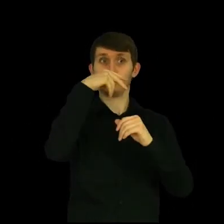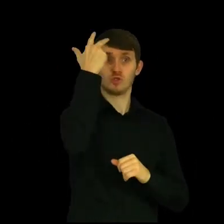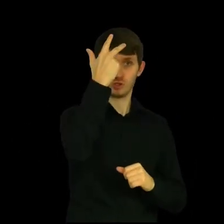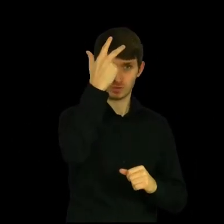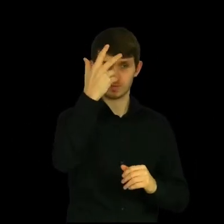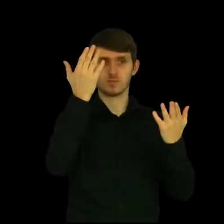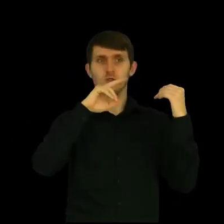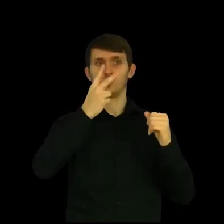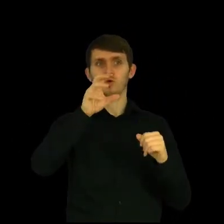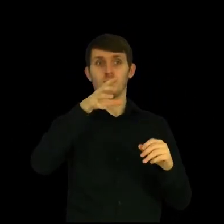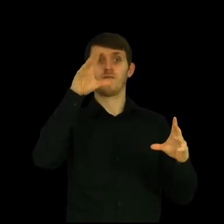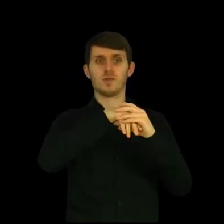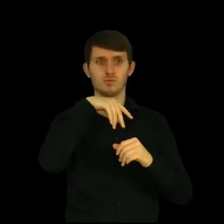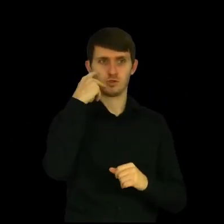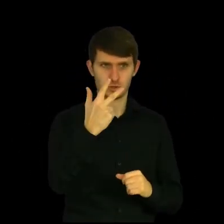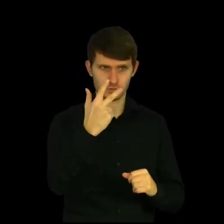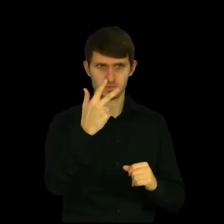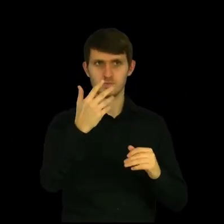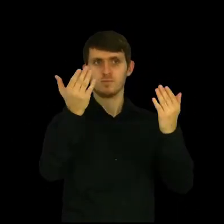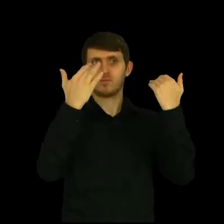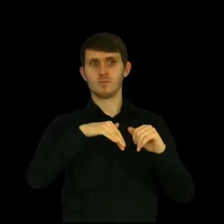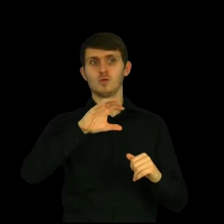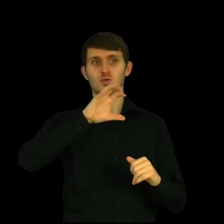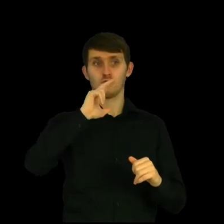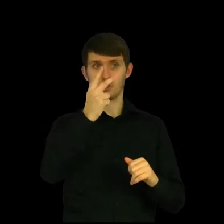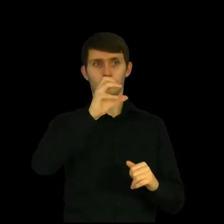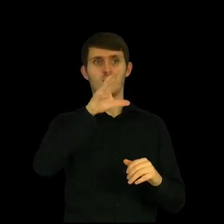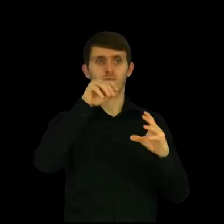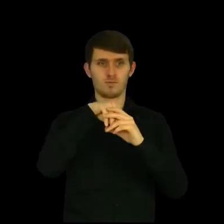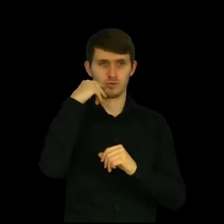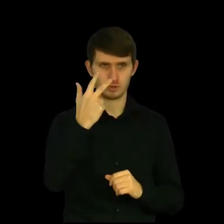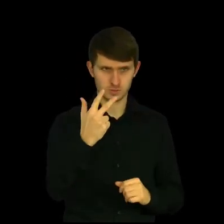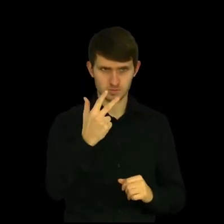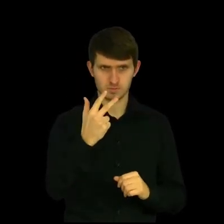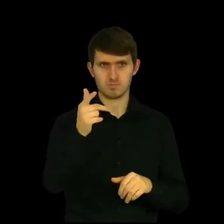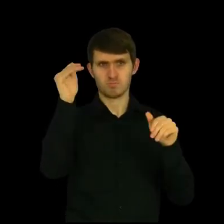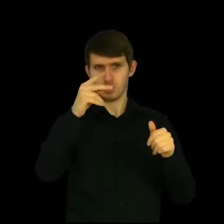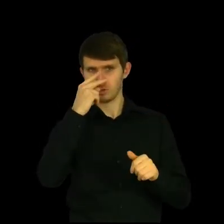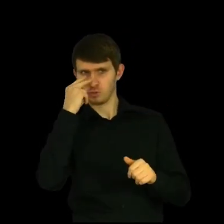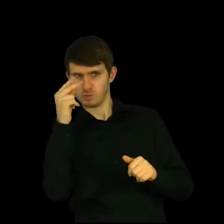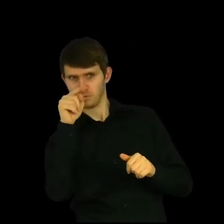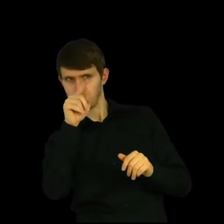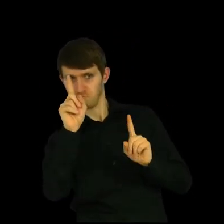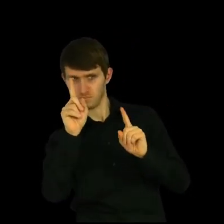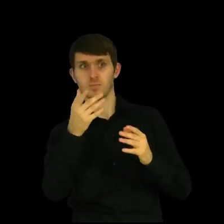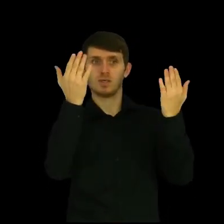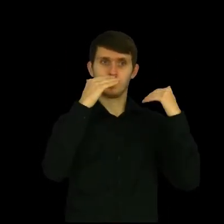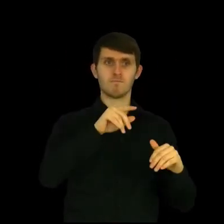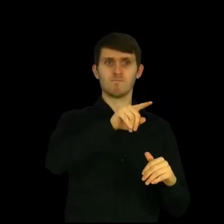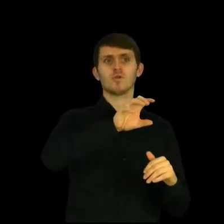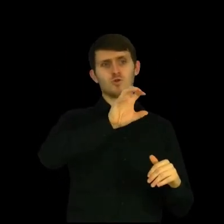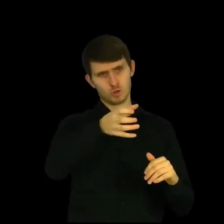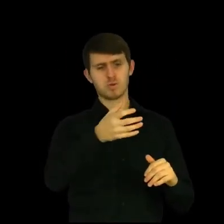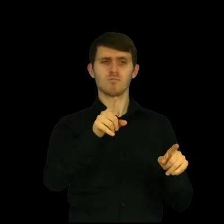3. That is a group of 3. This is a group of 3. You might see where this is going. That's a group of